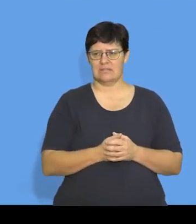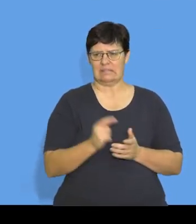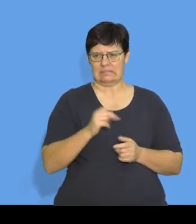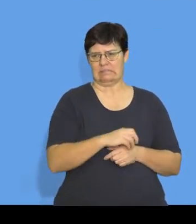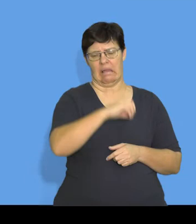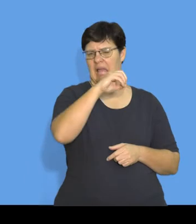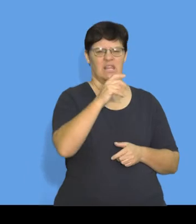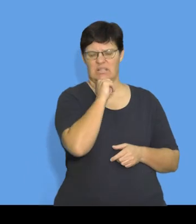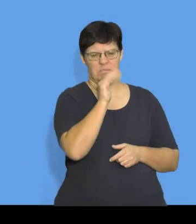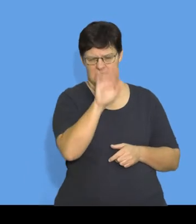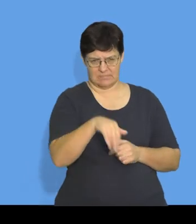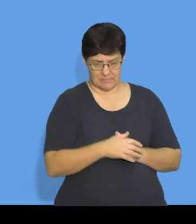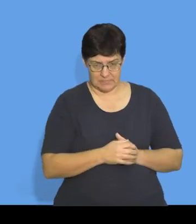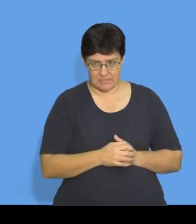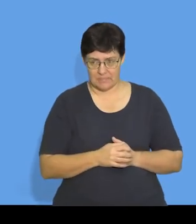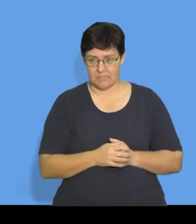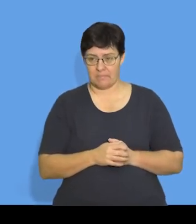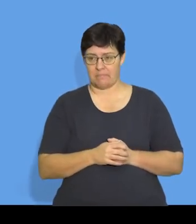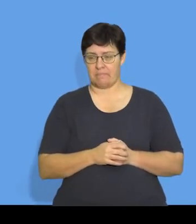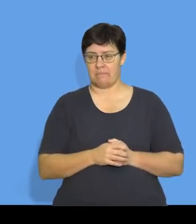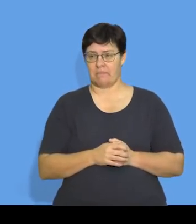we're not going to worry too much about that.